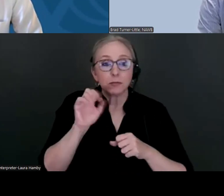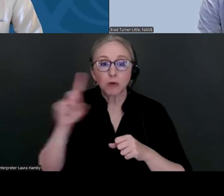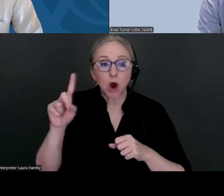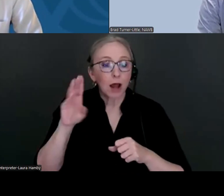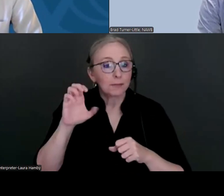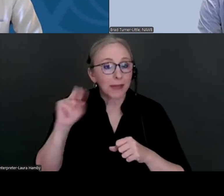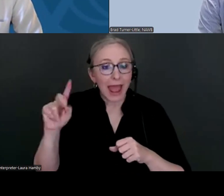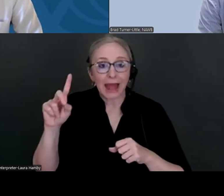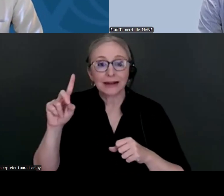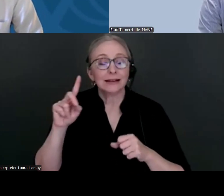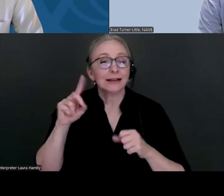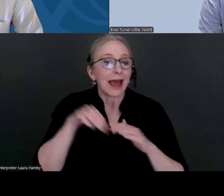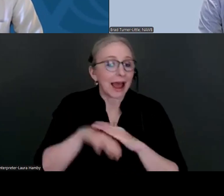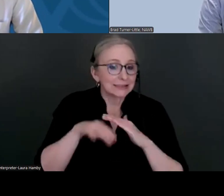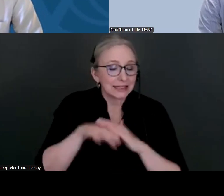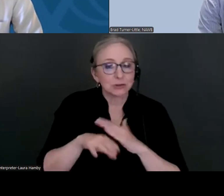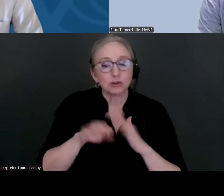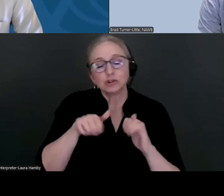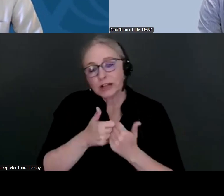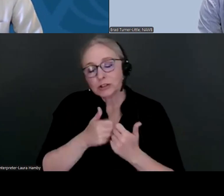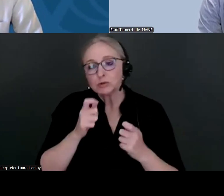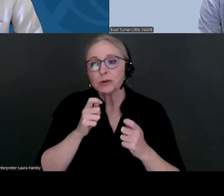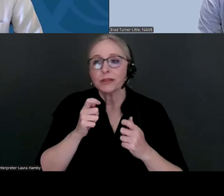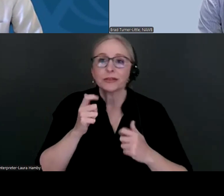may have challenges related to transportation,